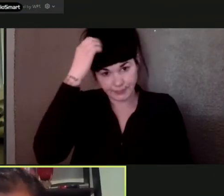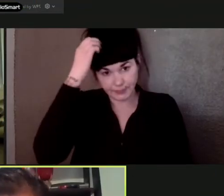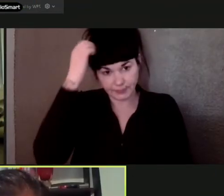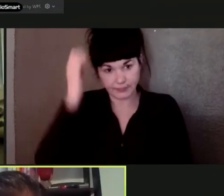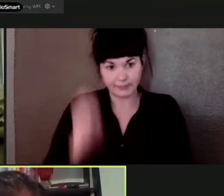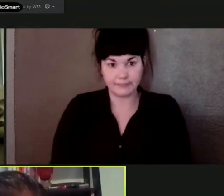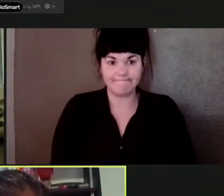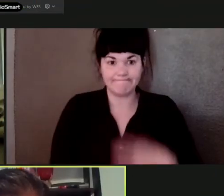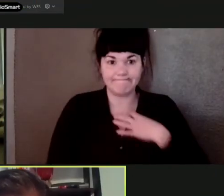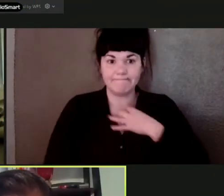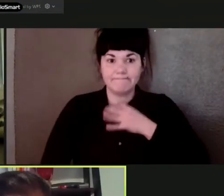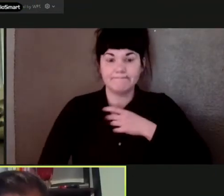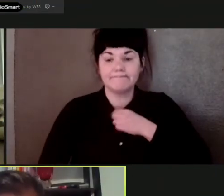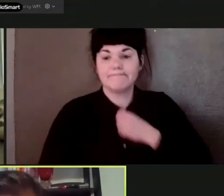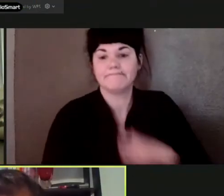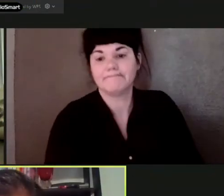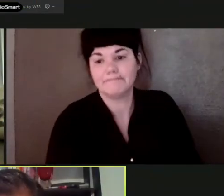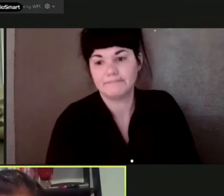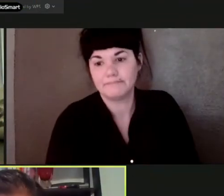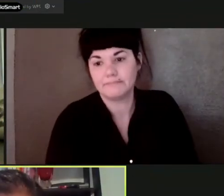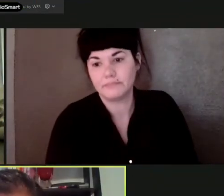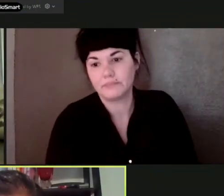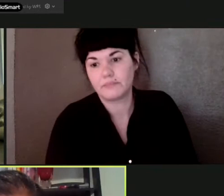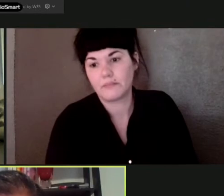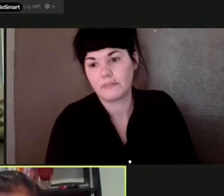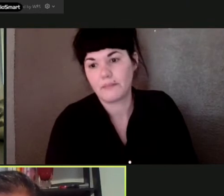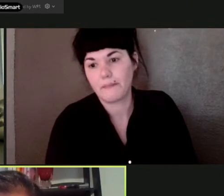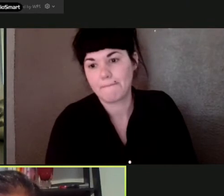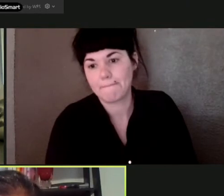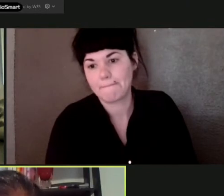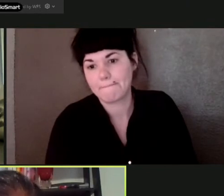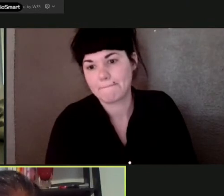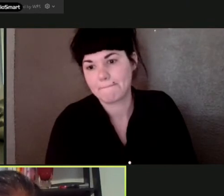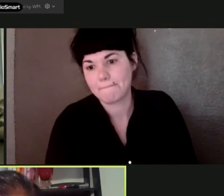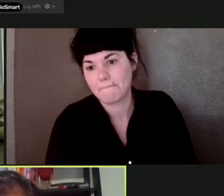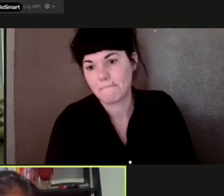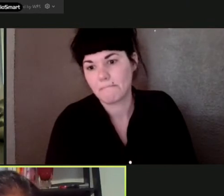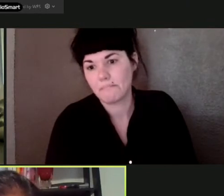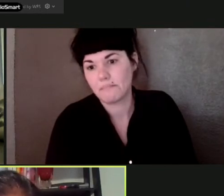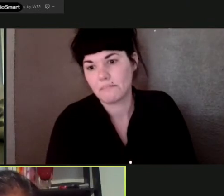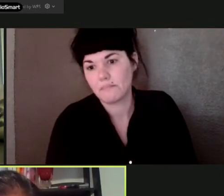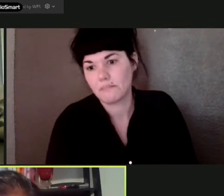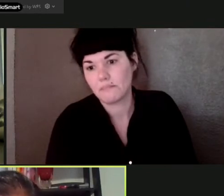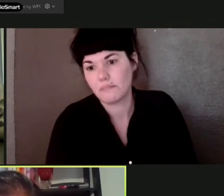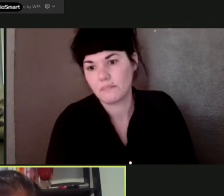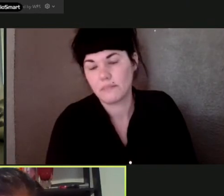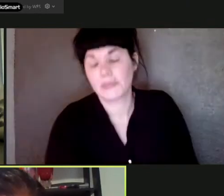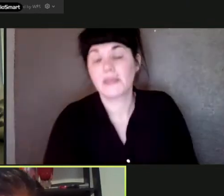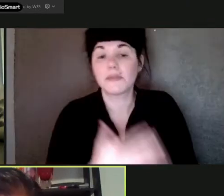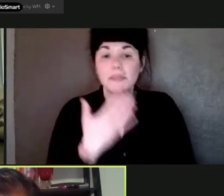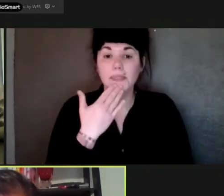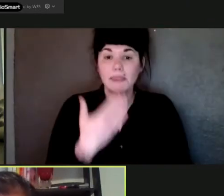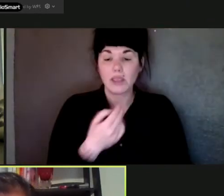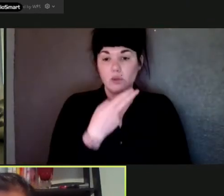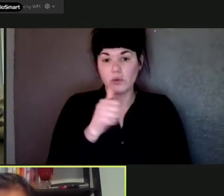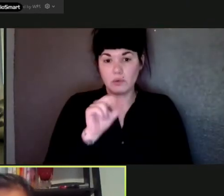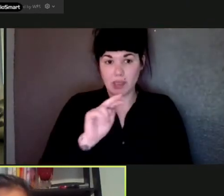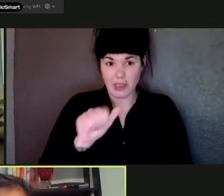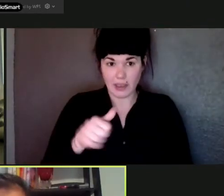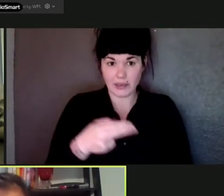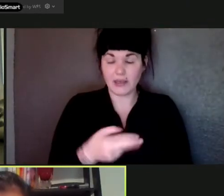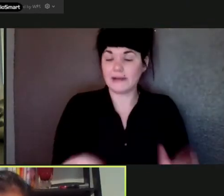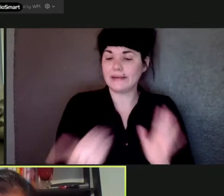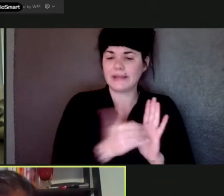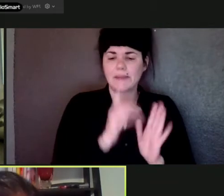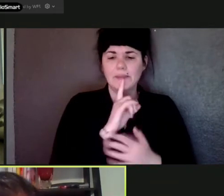Thank you, Hannah. As always, you give us such nice, clear information and present it in a way that is so easy to understand